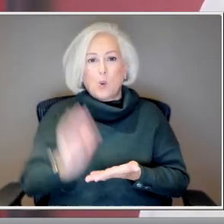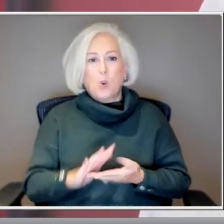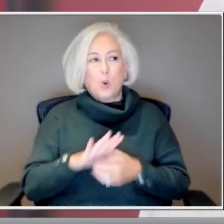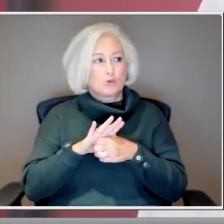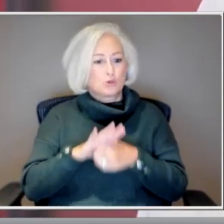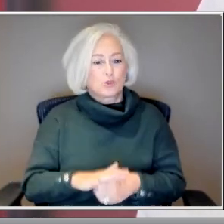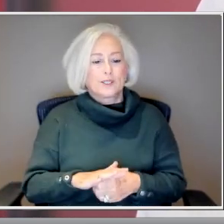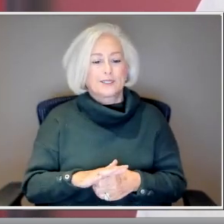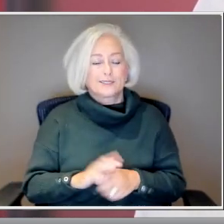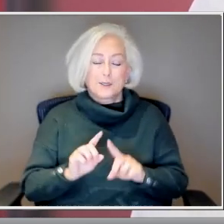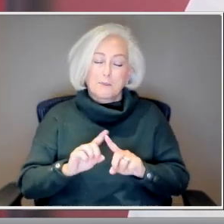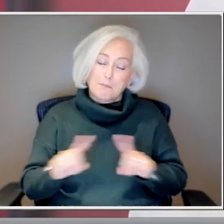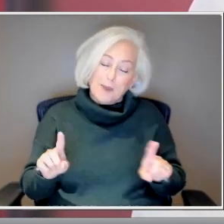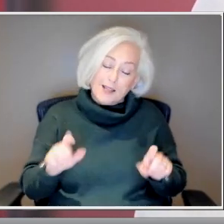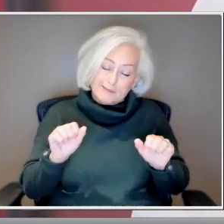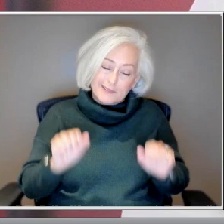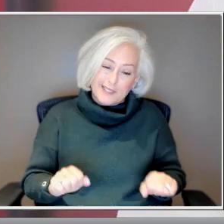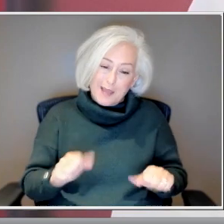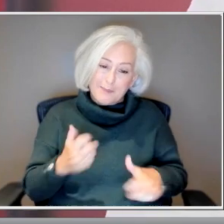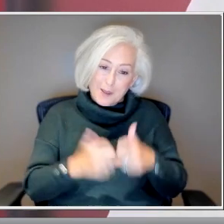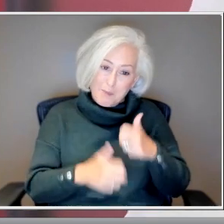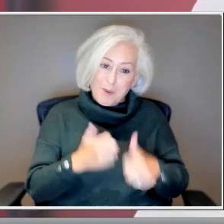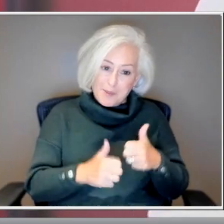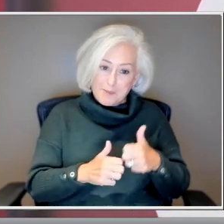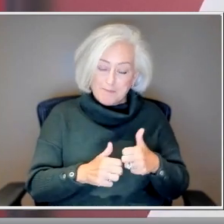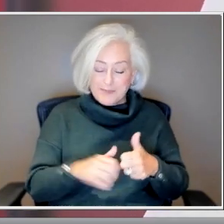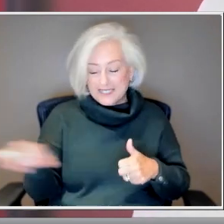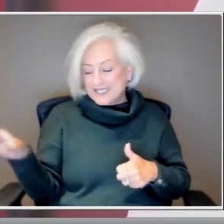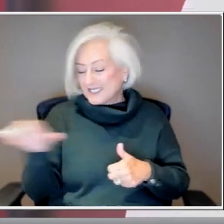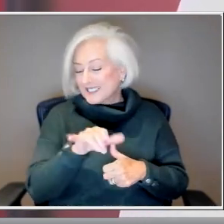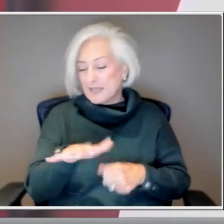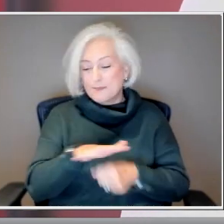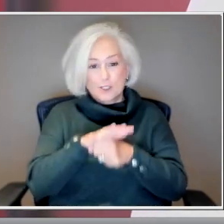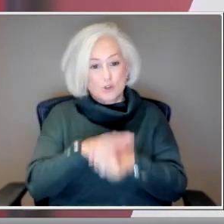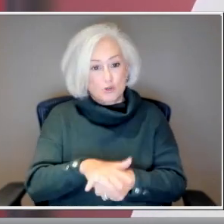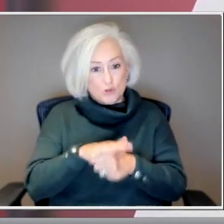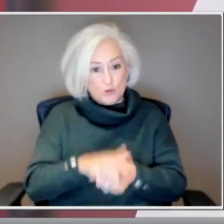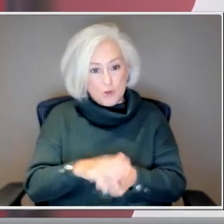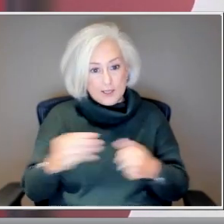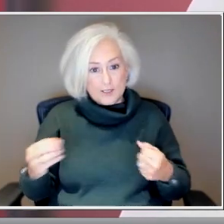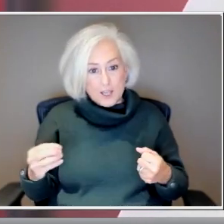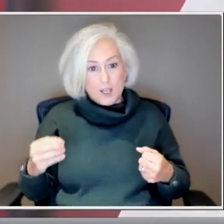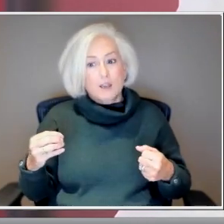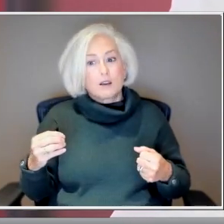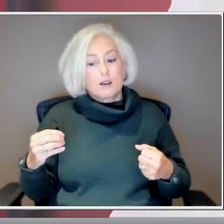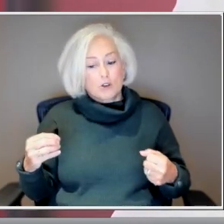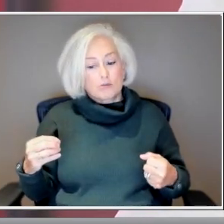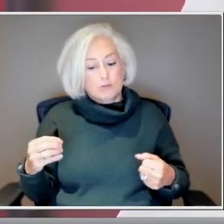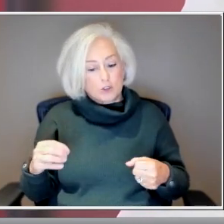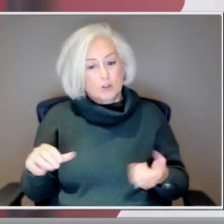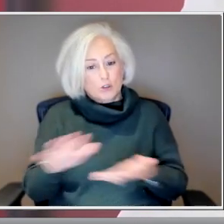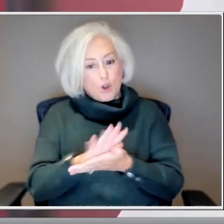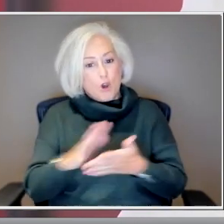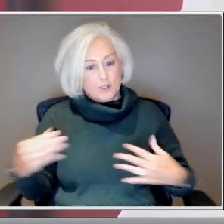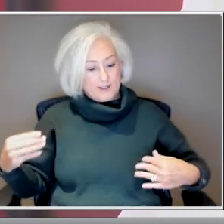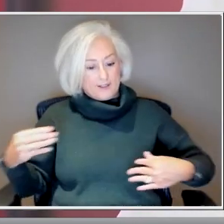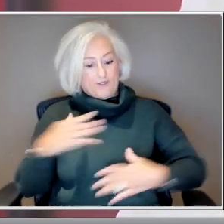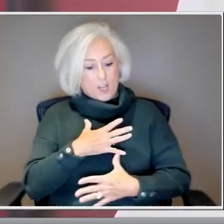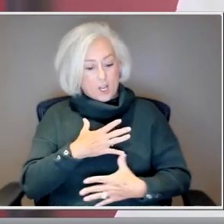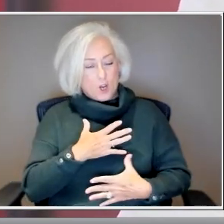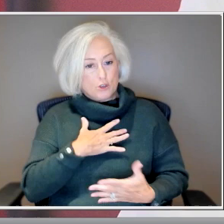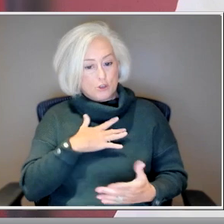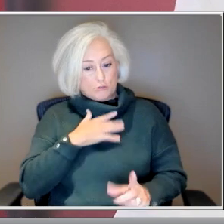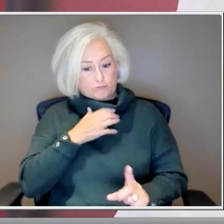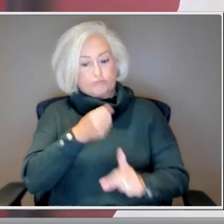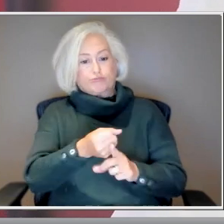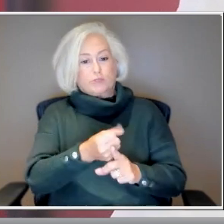But stress, just like we talked about alcohol causing the sympathetic drive up, like just fear, increasing the heart rate, the same thing can happen with the stress. So you're